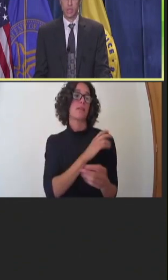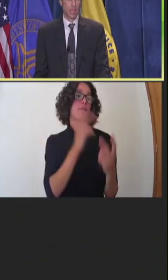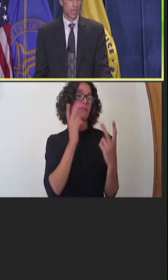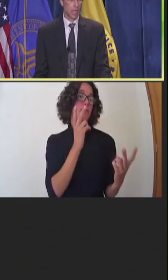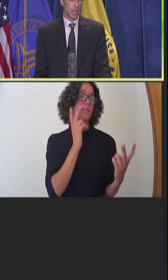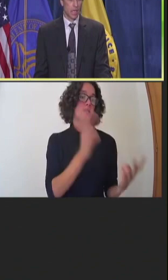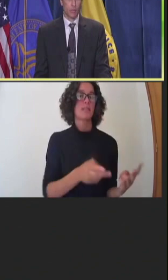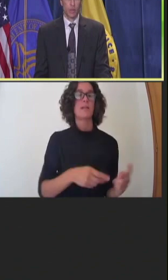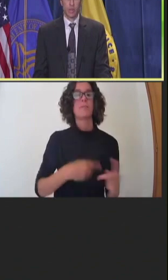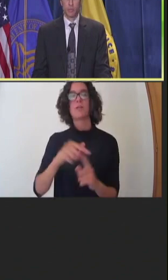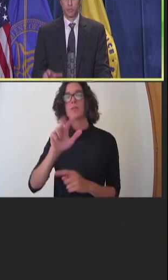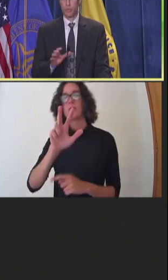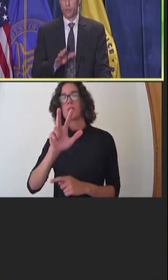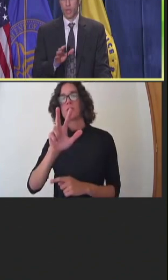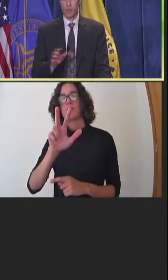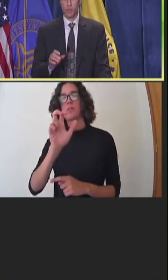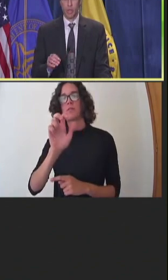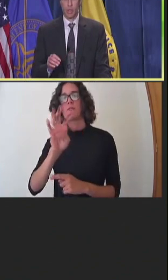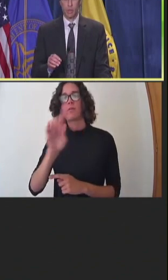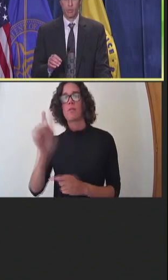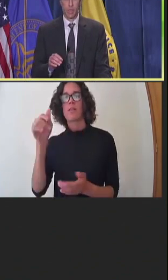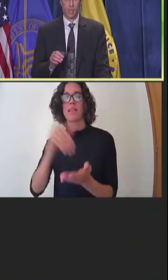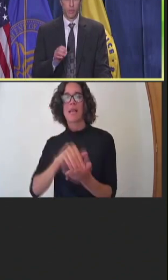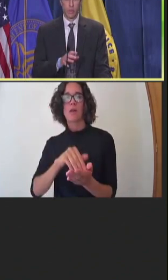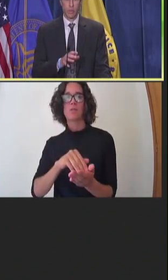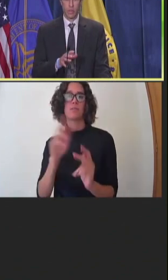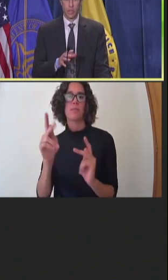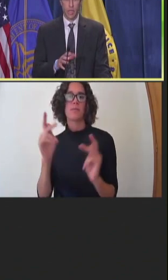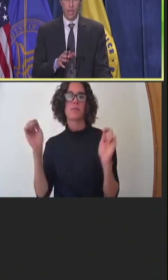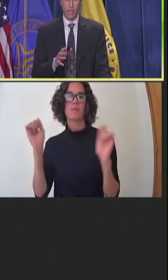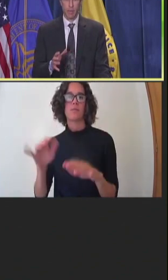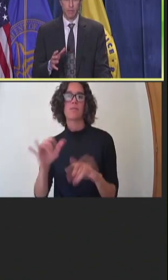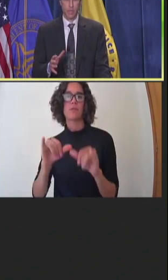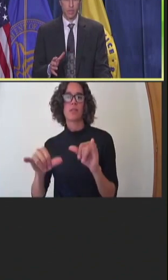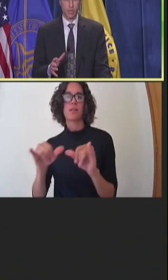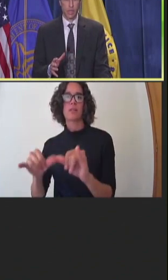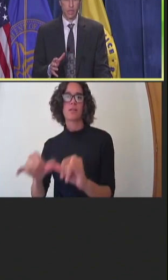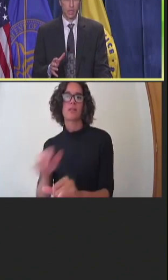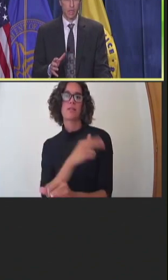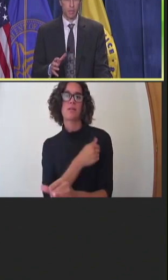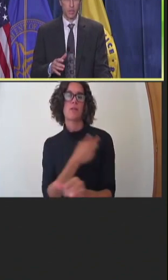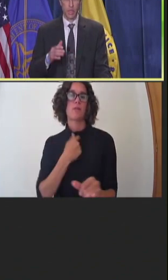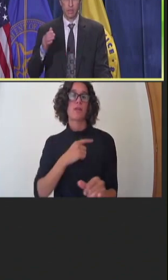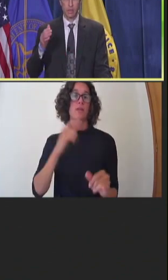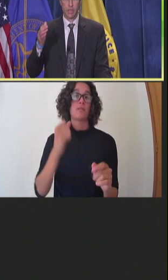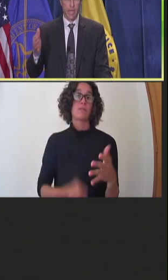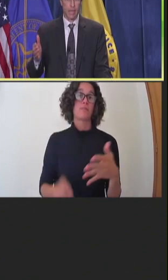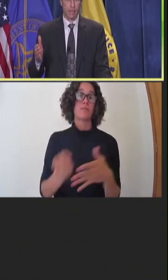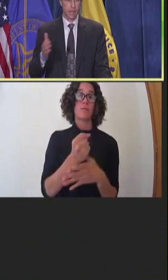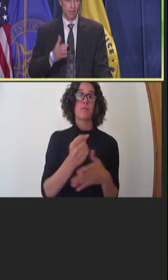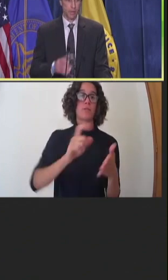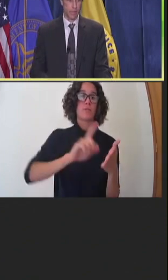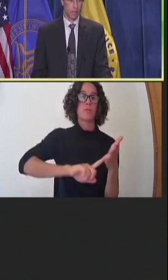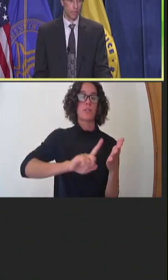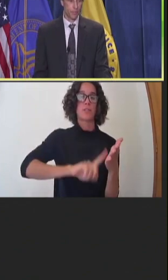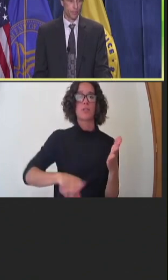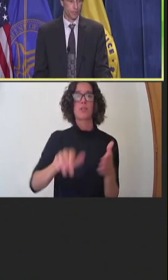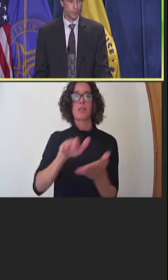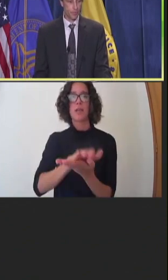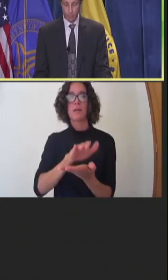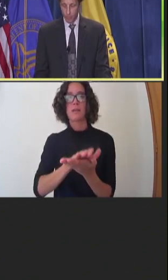admissions. We're really the premier research and academic facility between Seattle and San